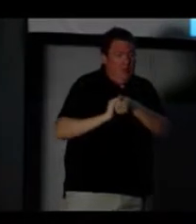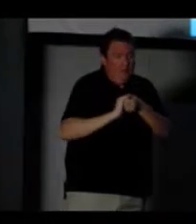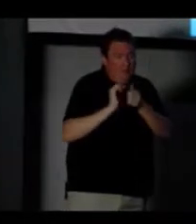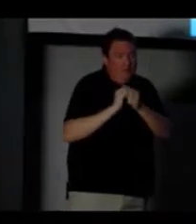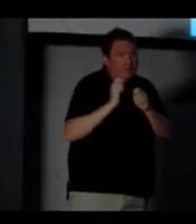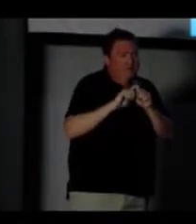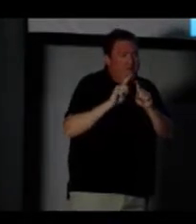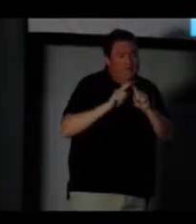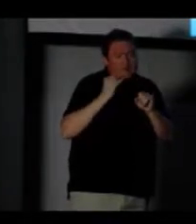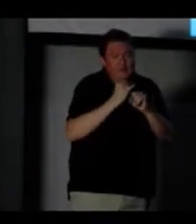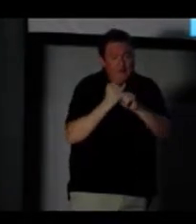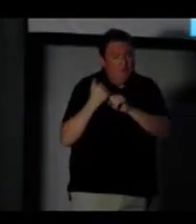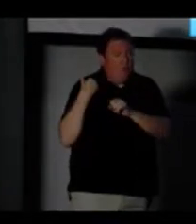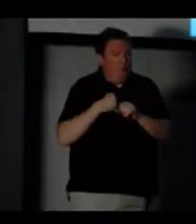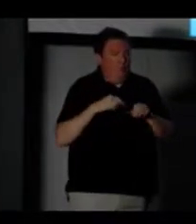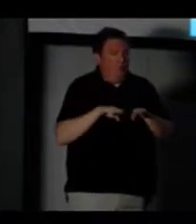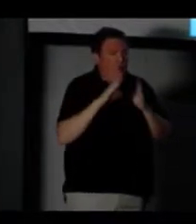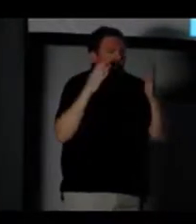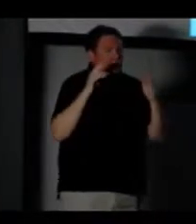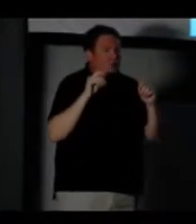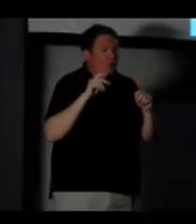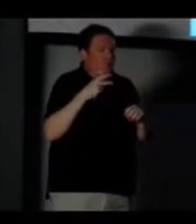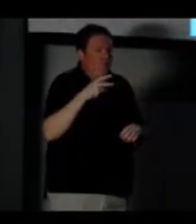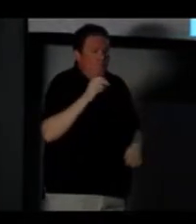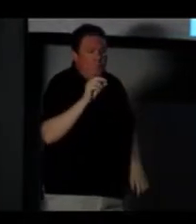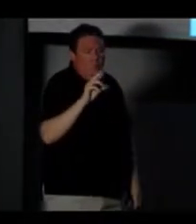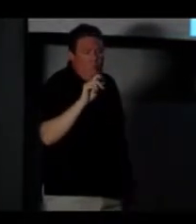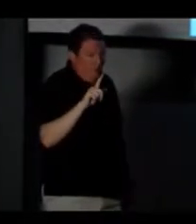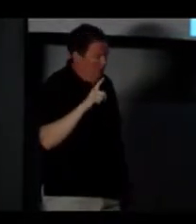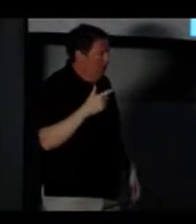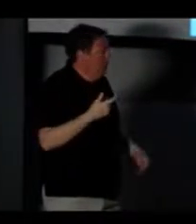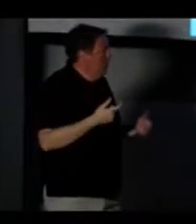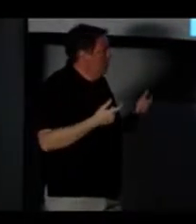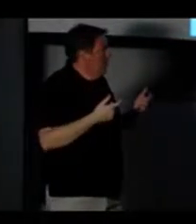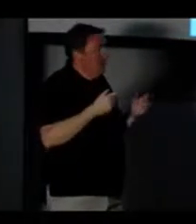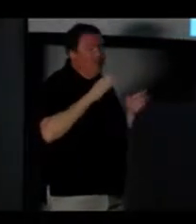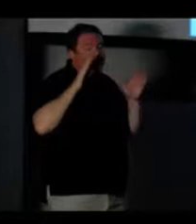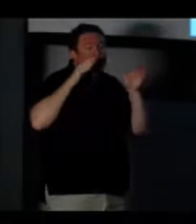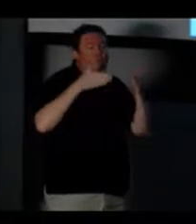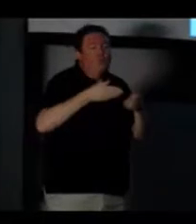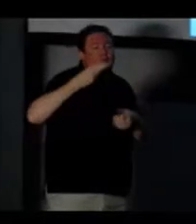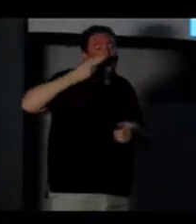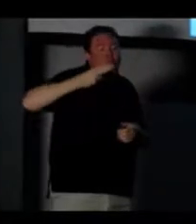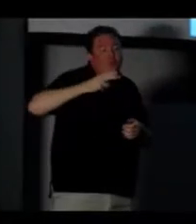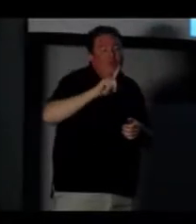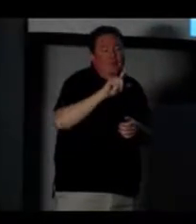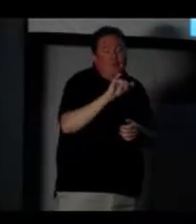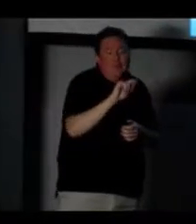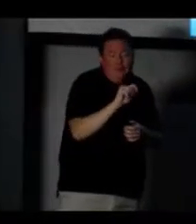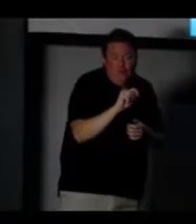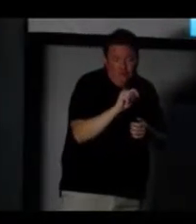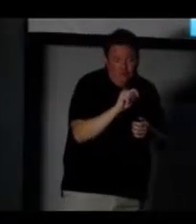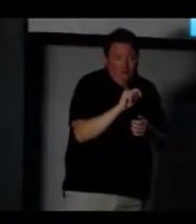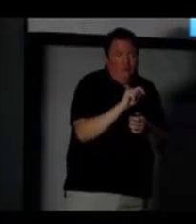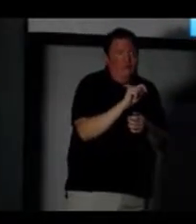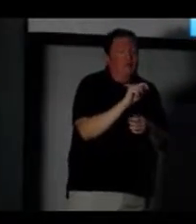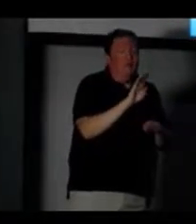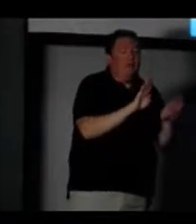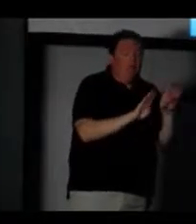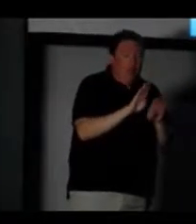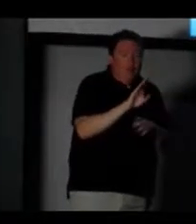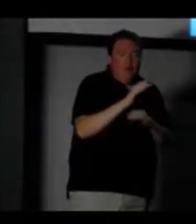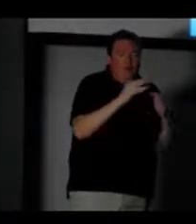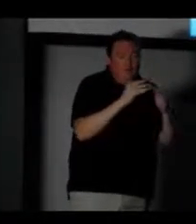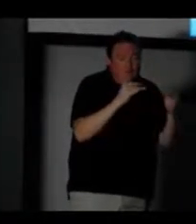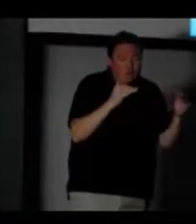great open portal, focusing on historical literature are associated with biodiversity. So it's a particular